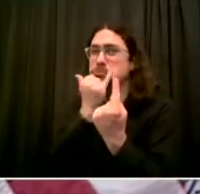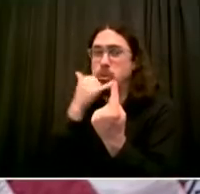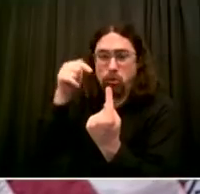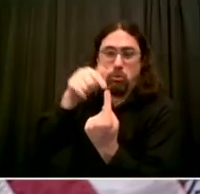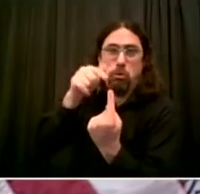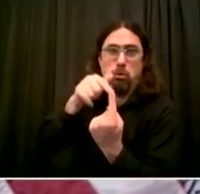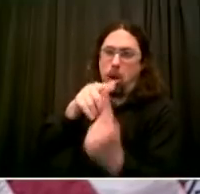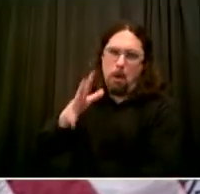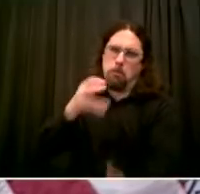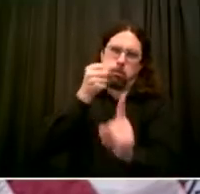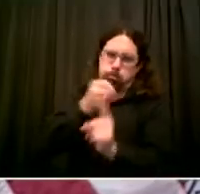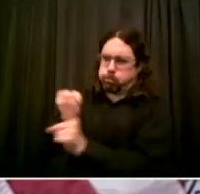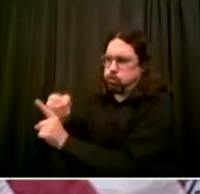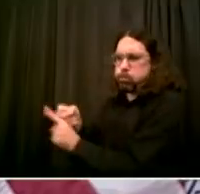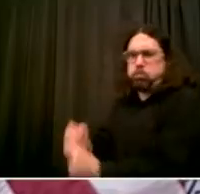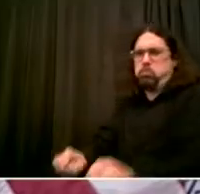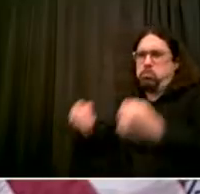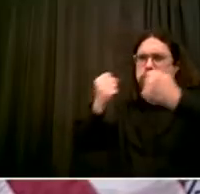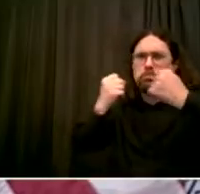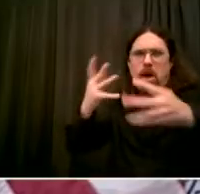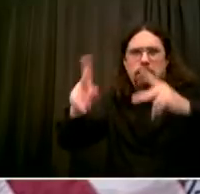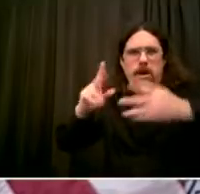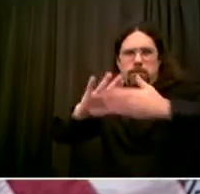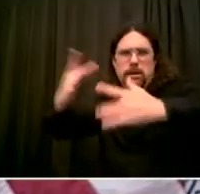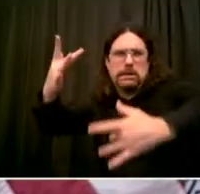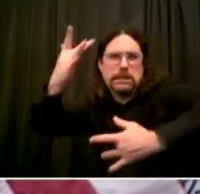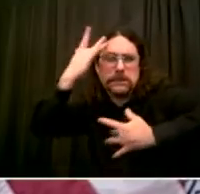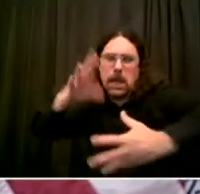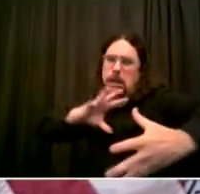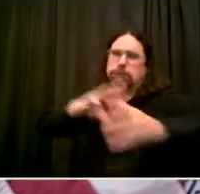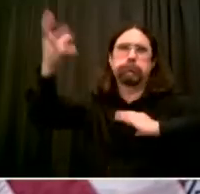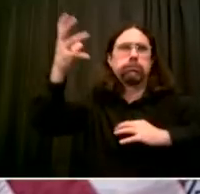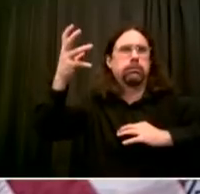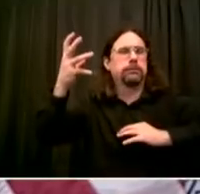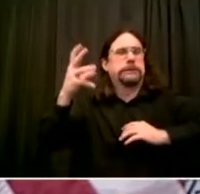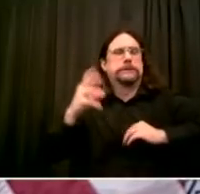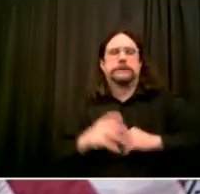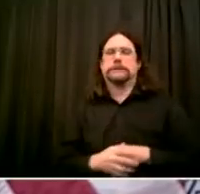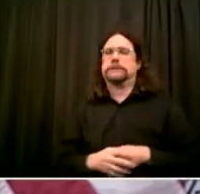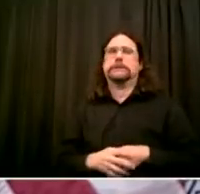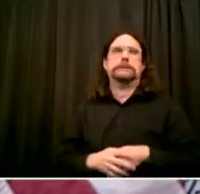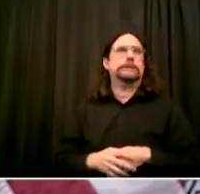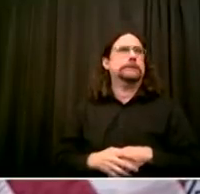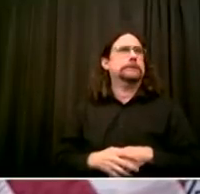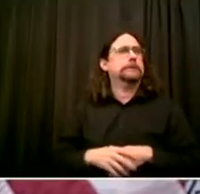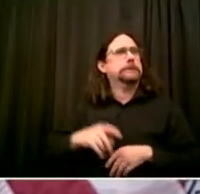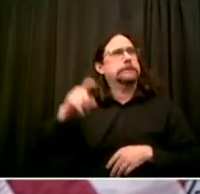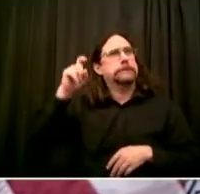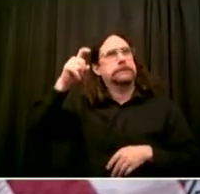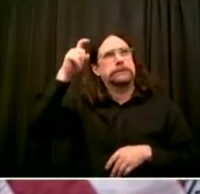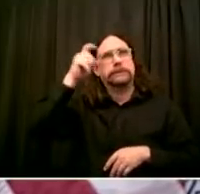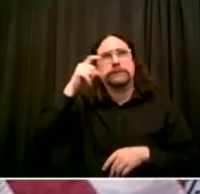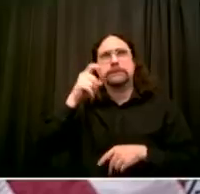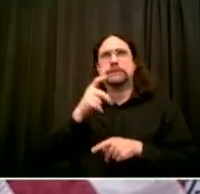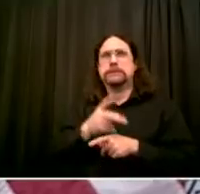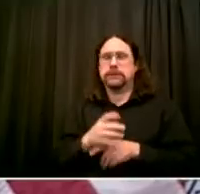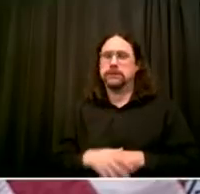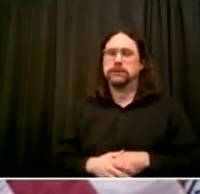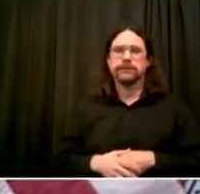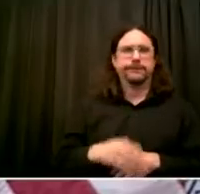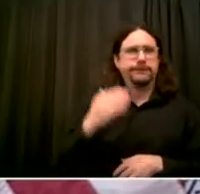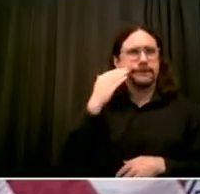is actually exactly right to say, we're watching what other people do. We watch a lot of people do things in easier circumstances, and then we decide what makes sense for